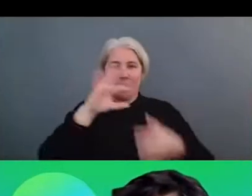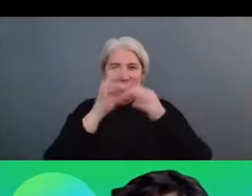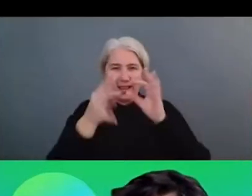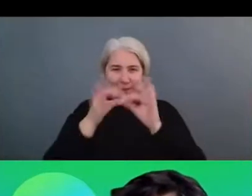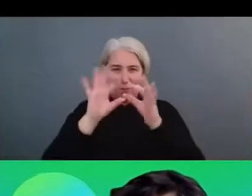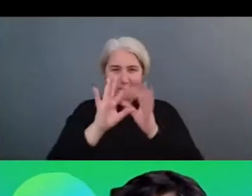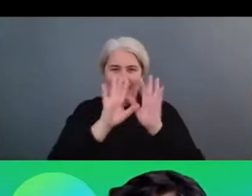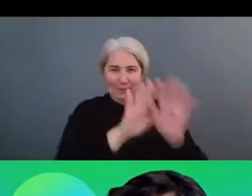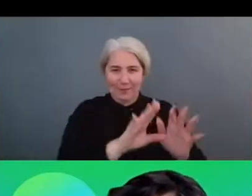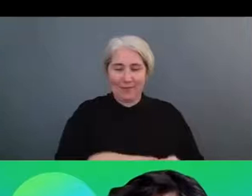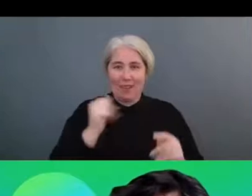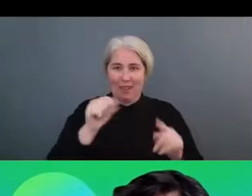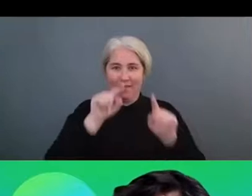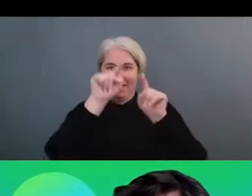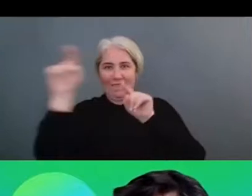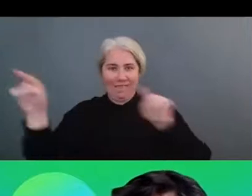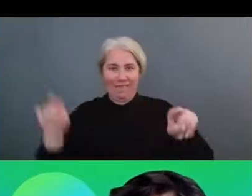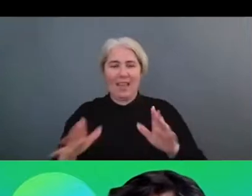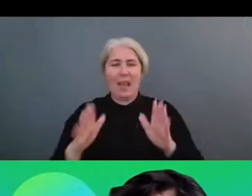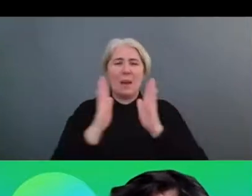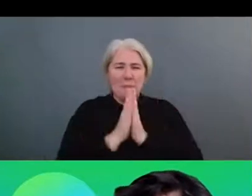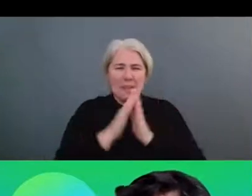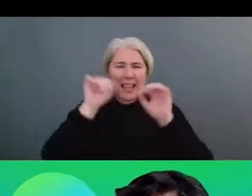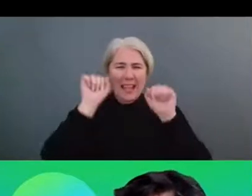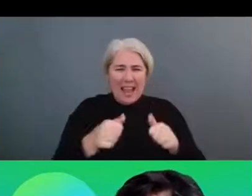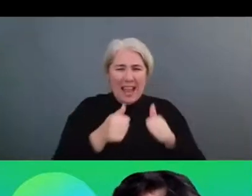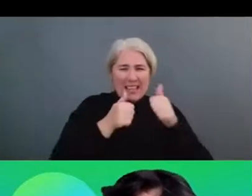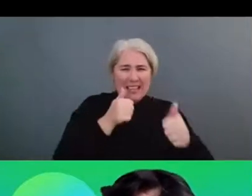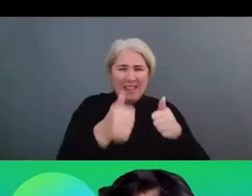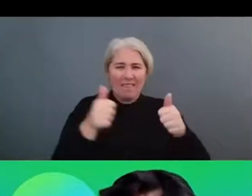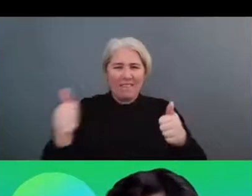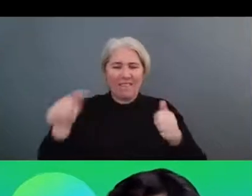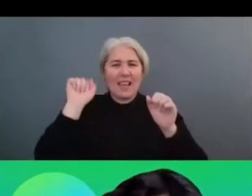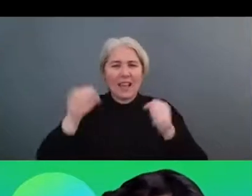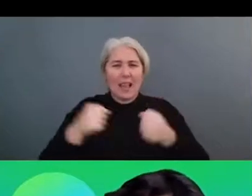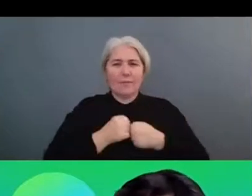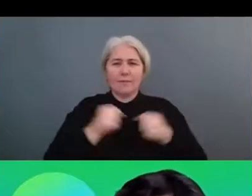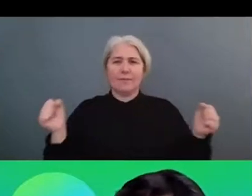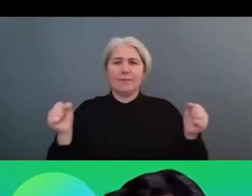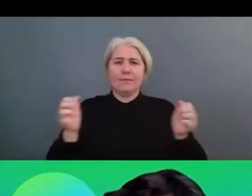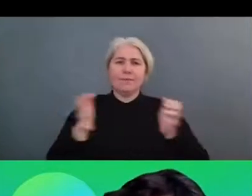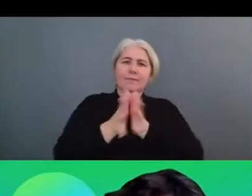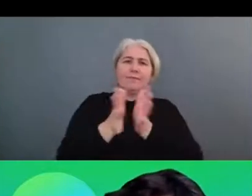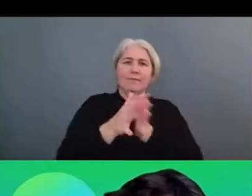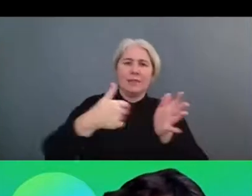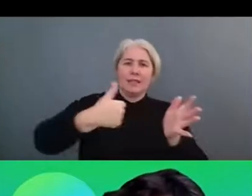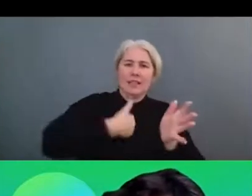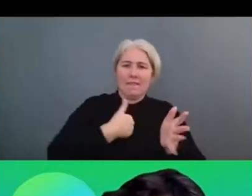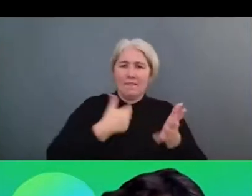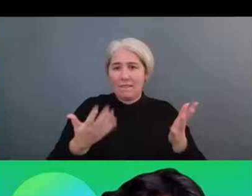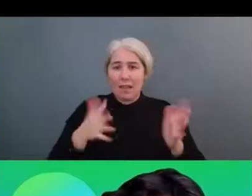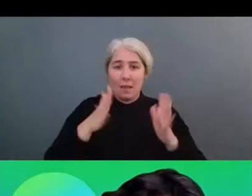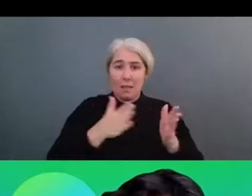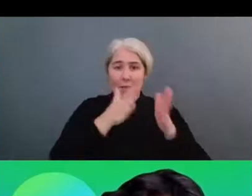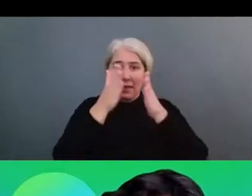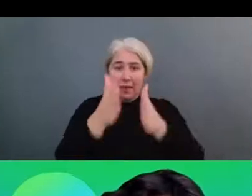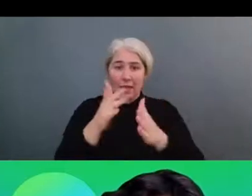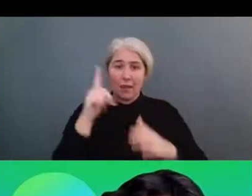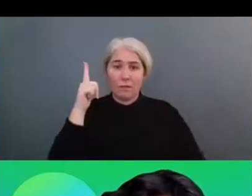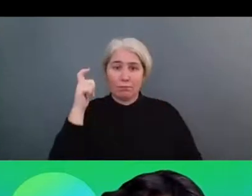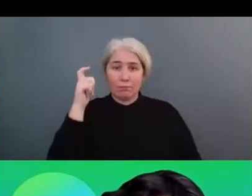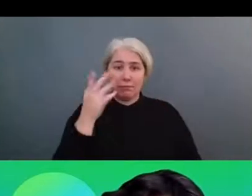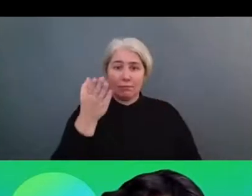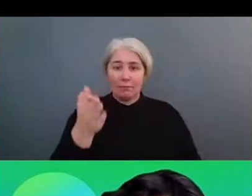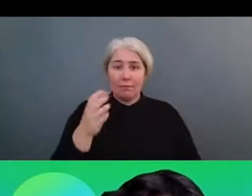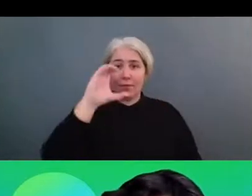to present yourself quickly in a few words, maybe Christopher, if we can begin with you.